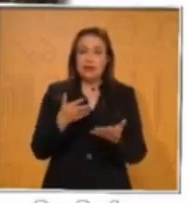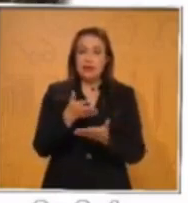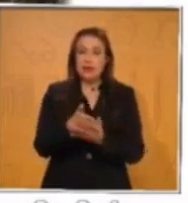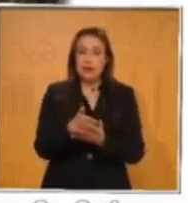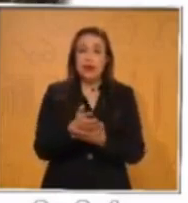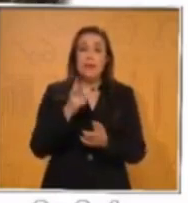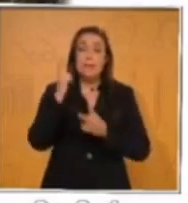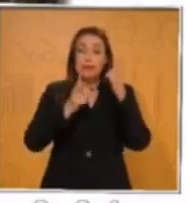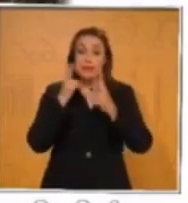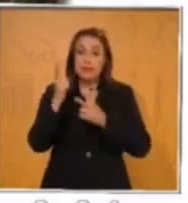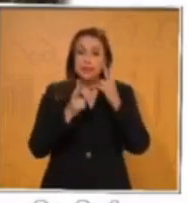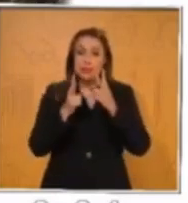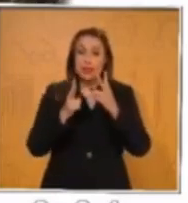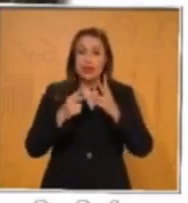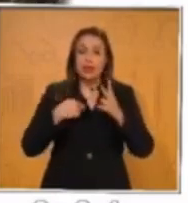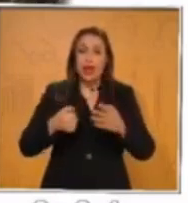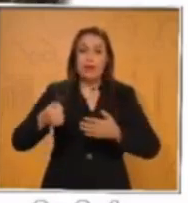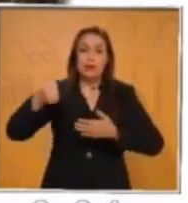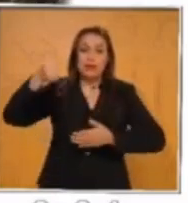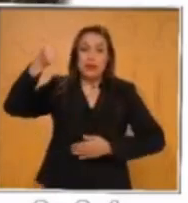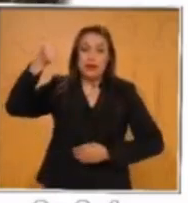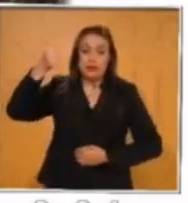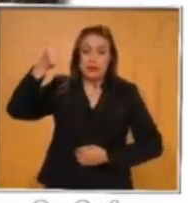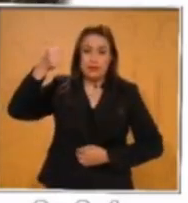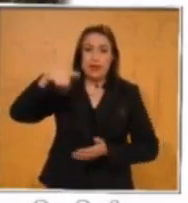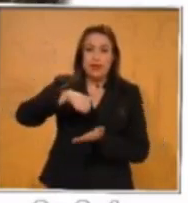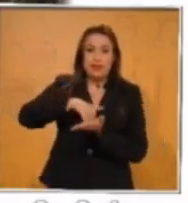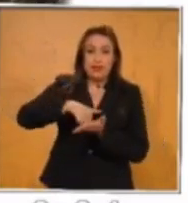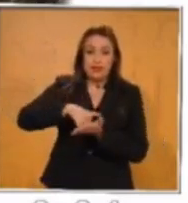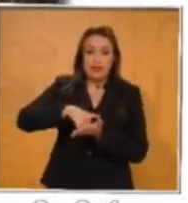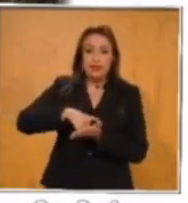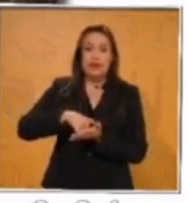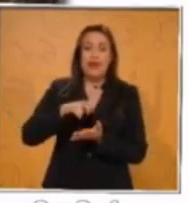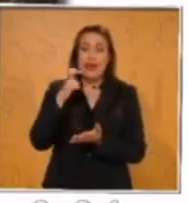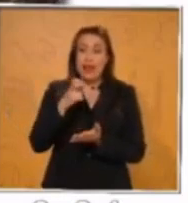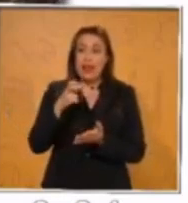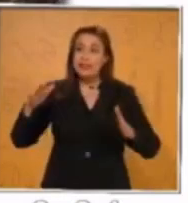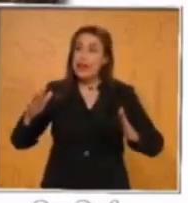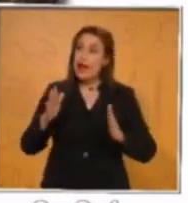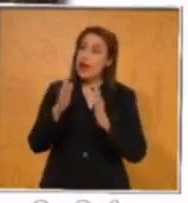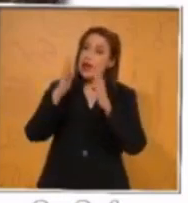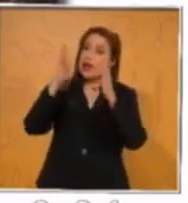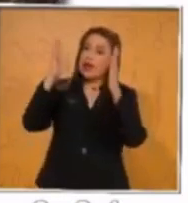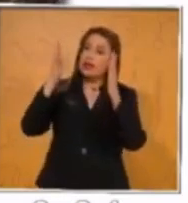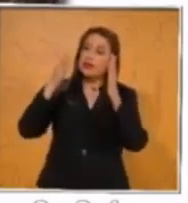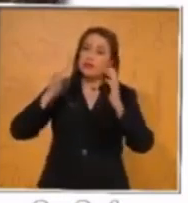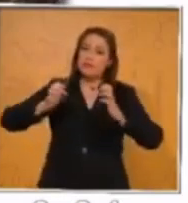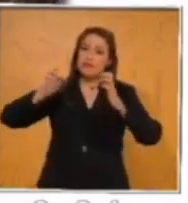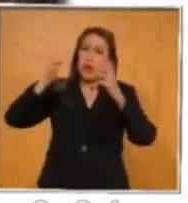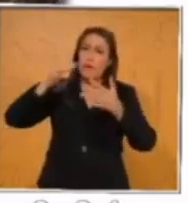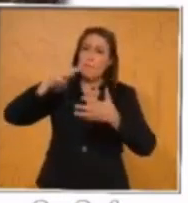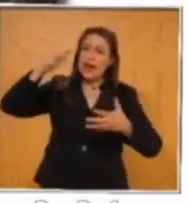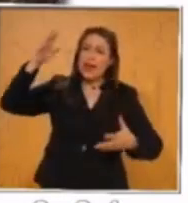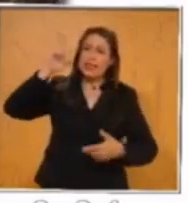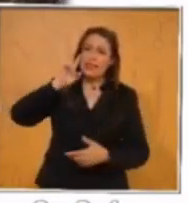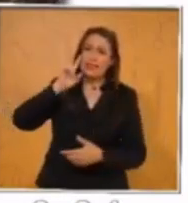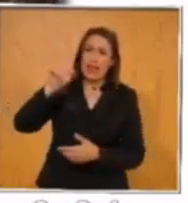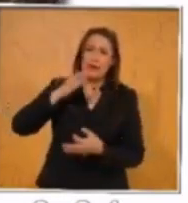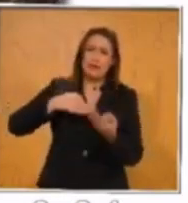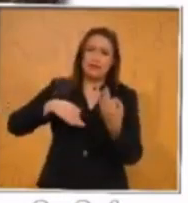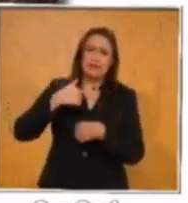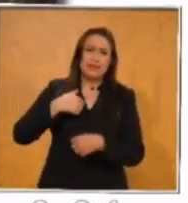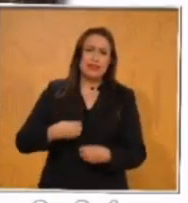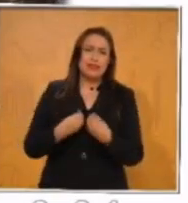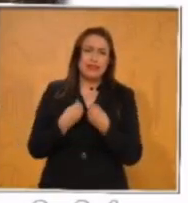the Empire State Building. It's the tallest building I have ever seen. We went to